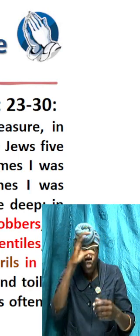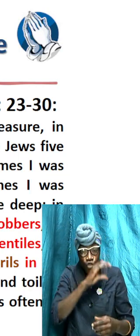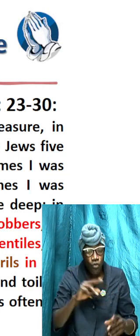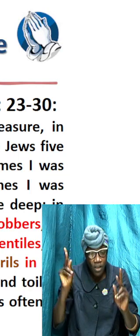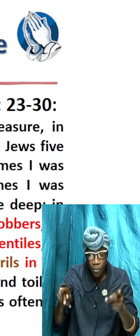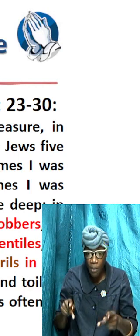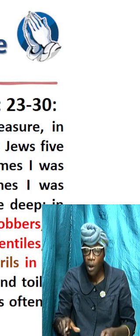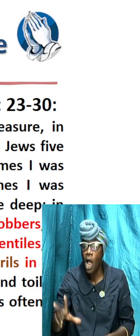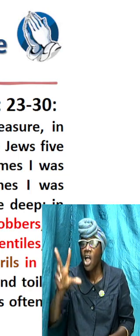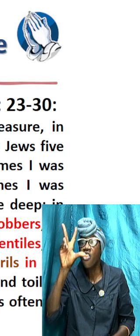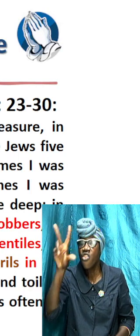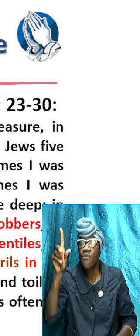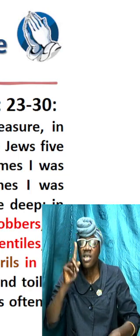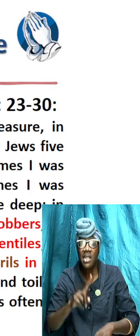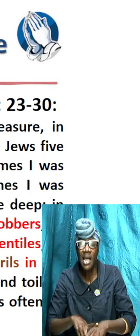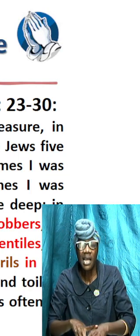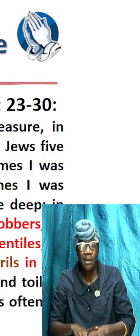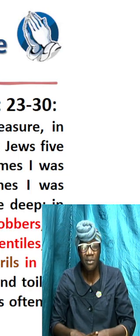beaten with rods.